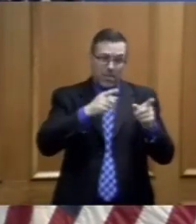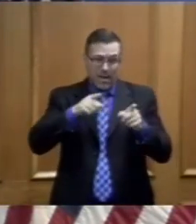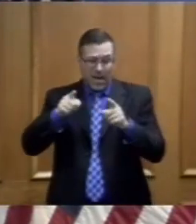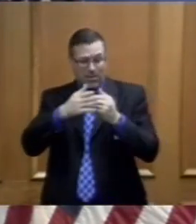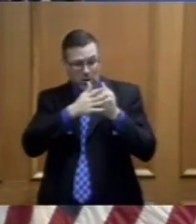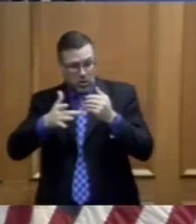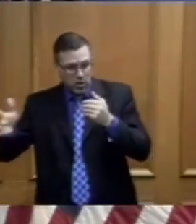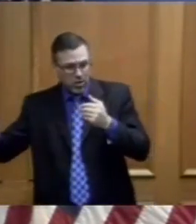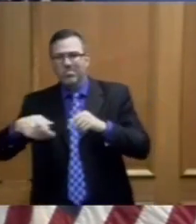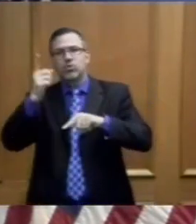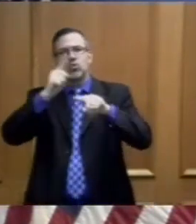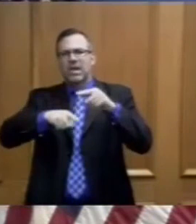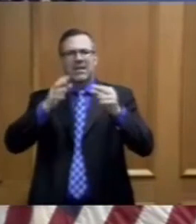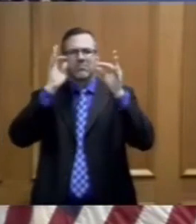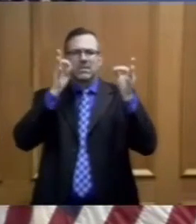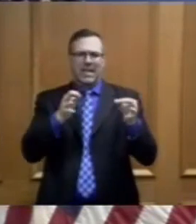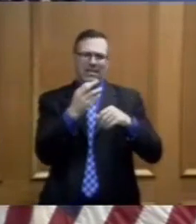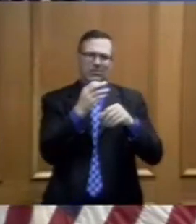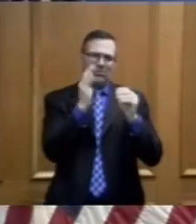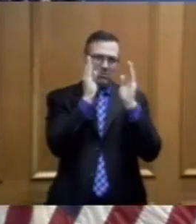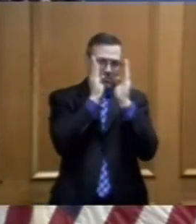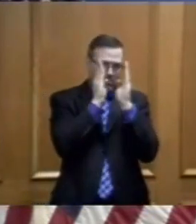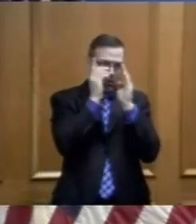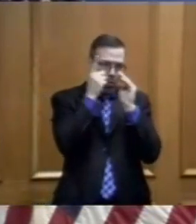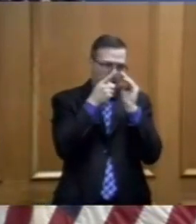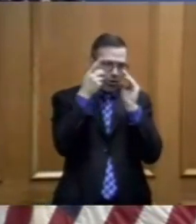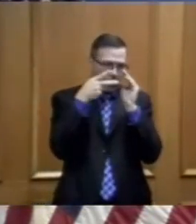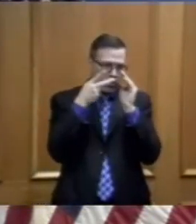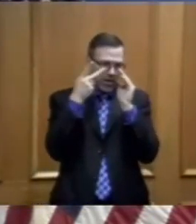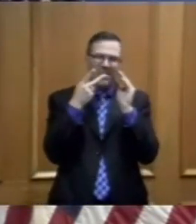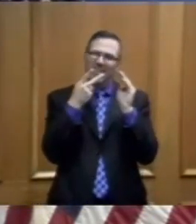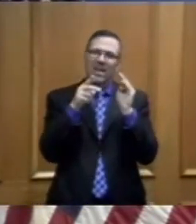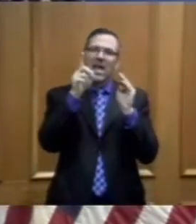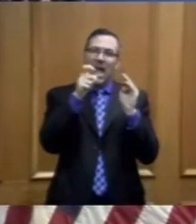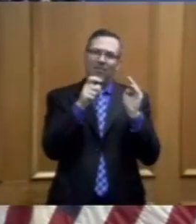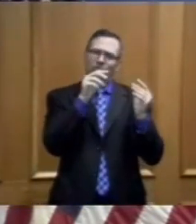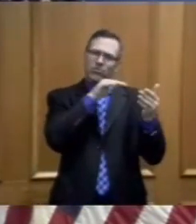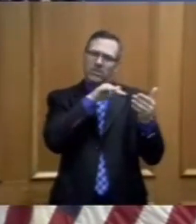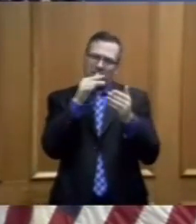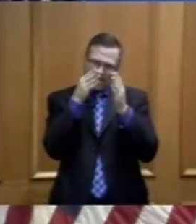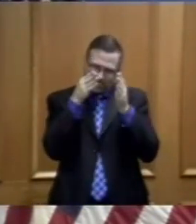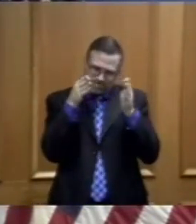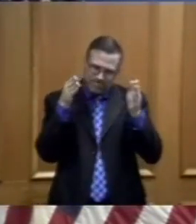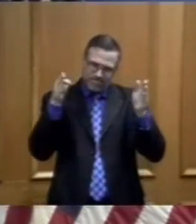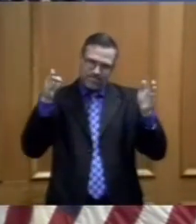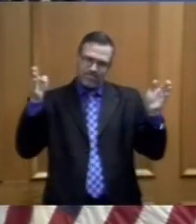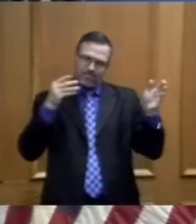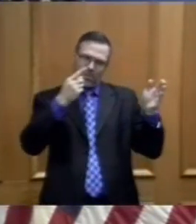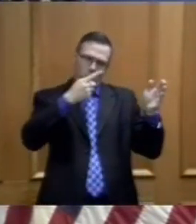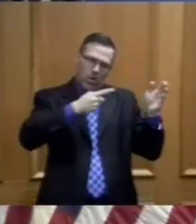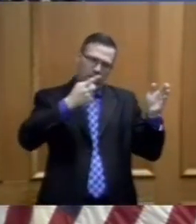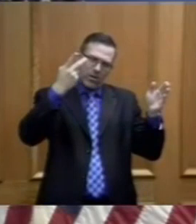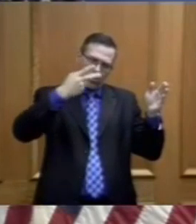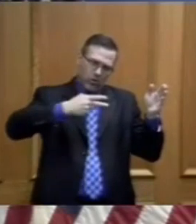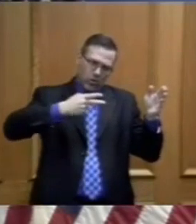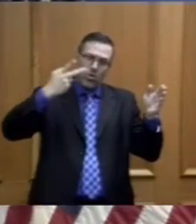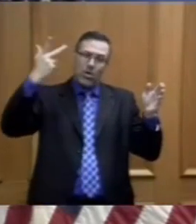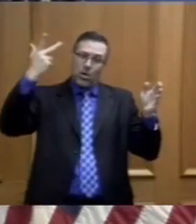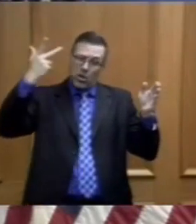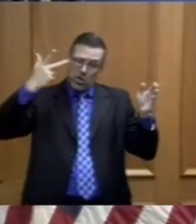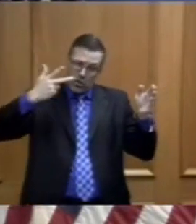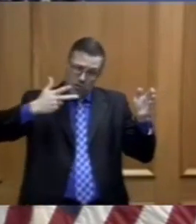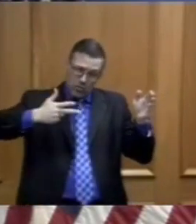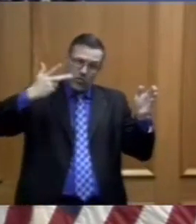Before you make a significant decision, you want to find out if something actually is a measurable trend or if it's just an anomaly in